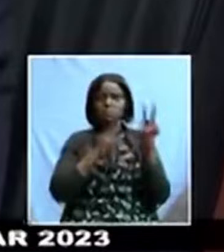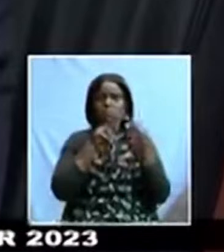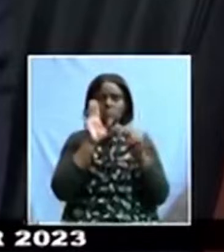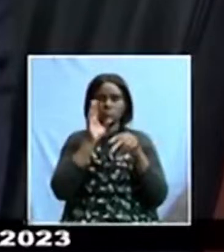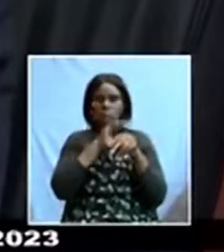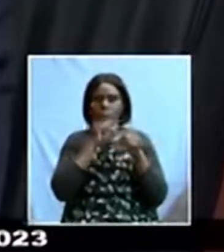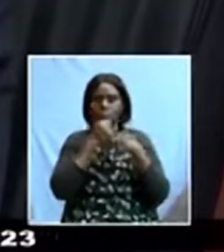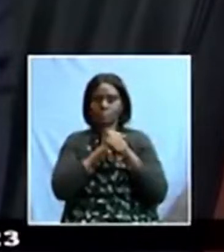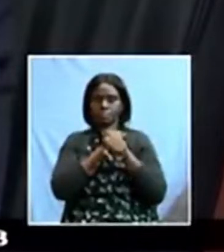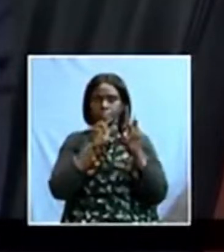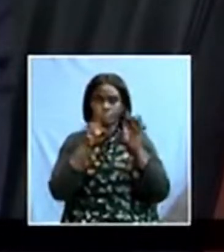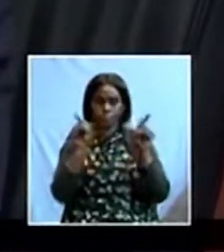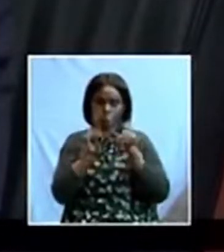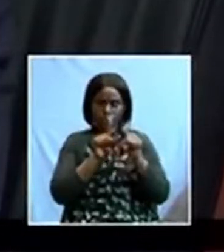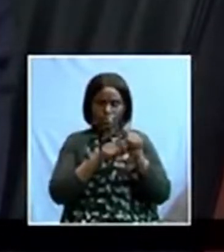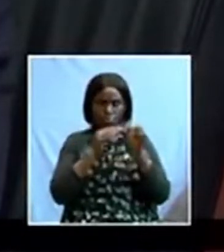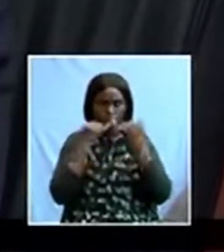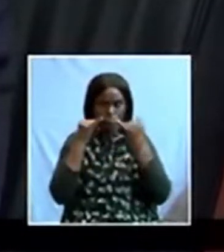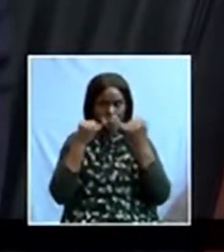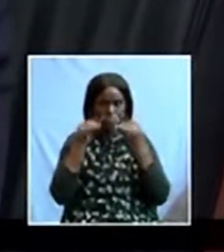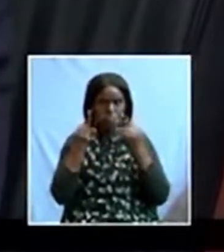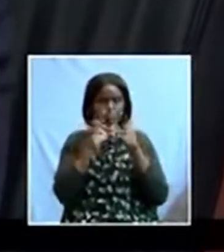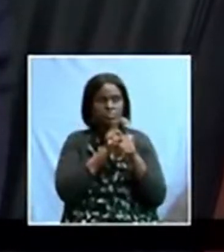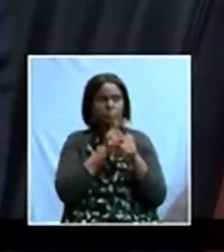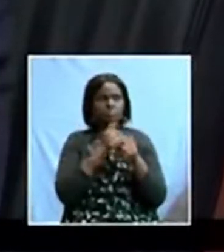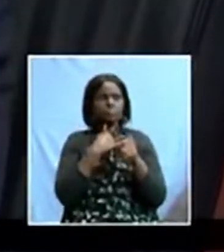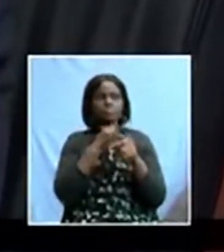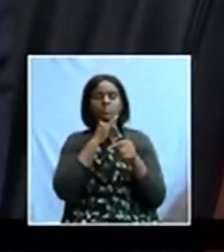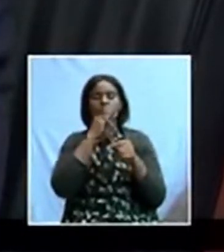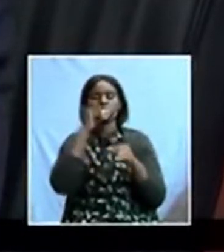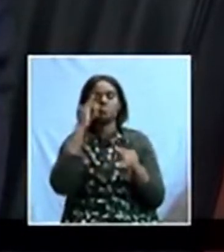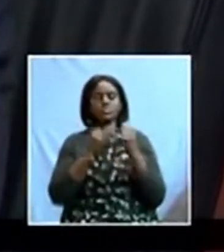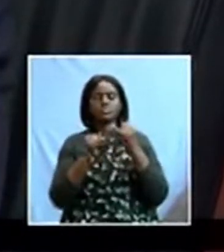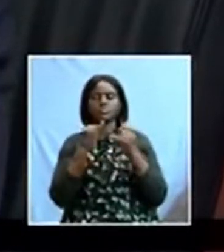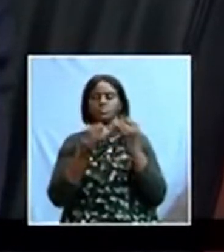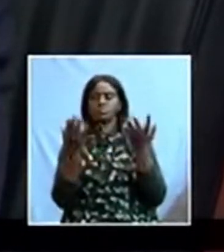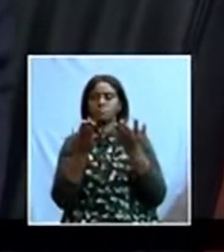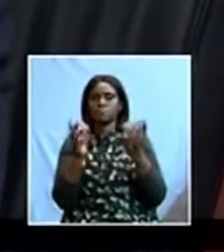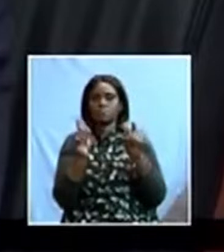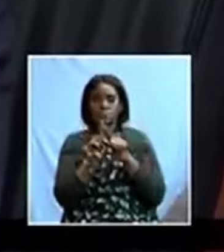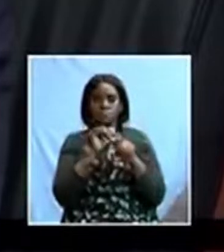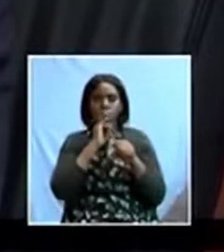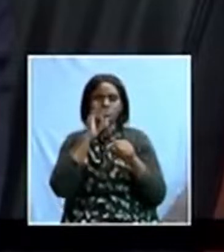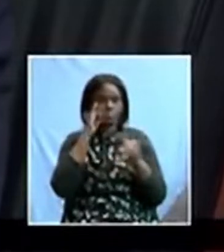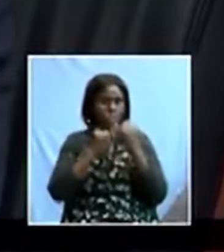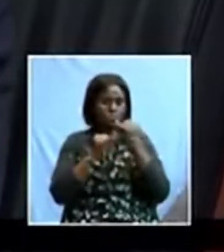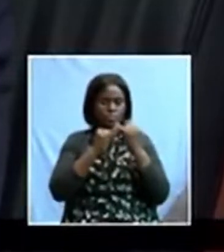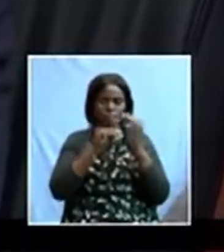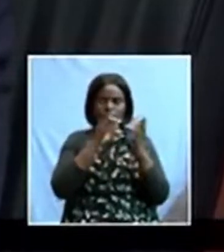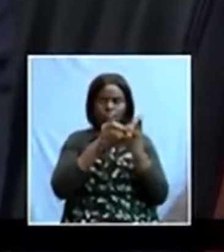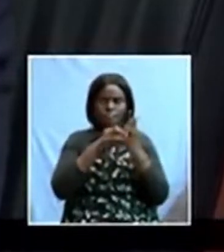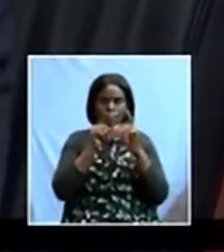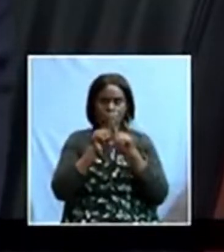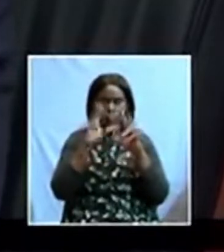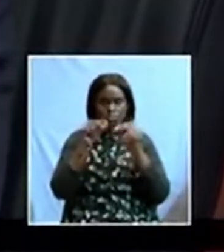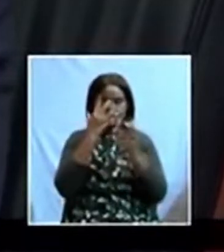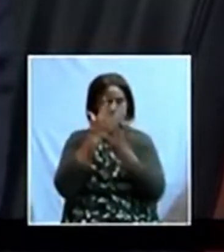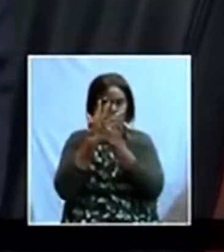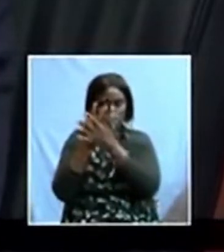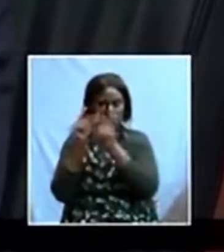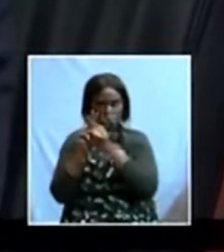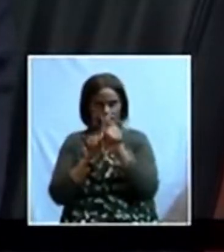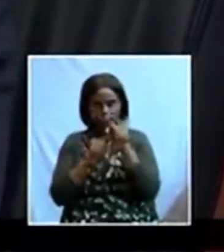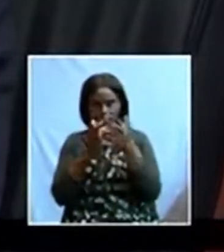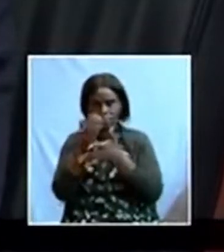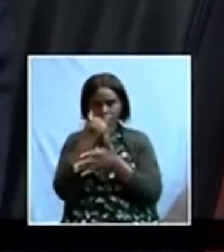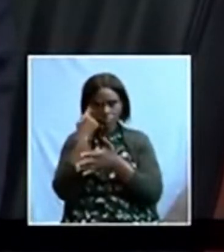made by the auditors and wish to state that the police has not yet concluded the matter, and no arrest and